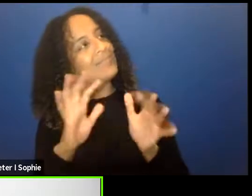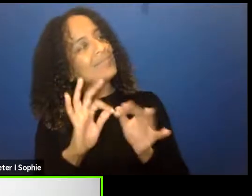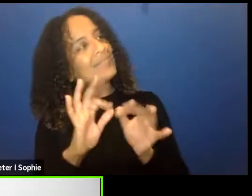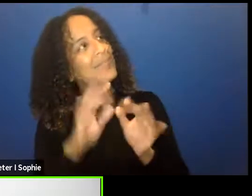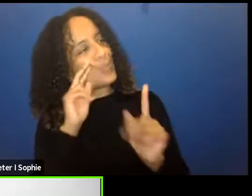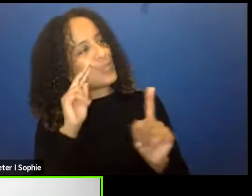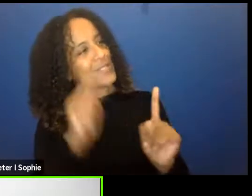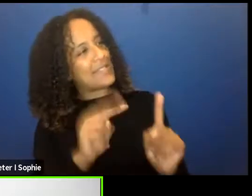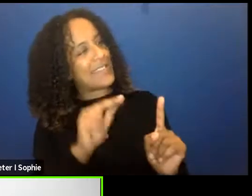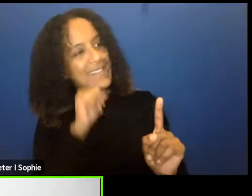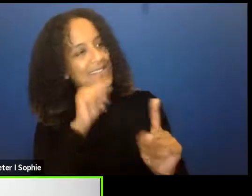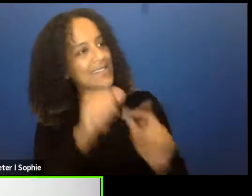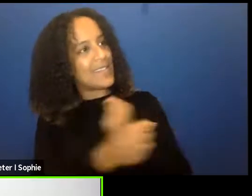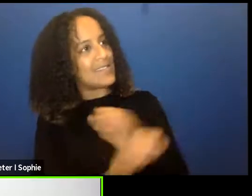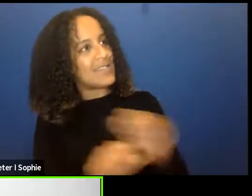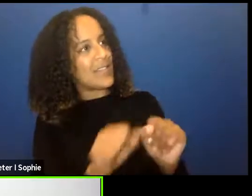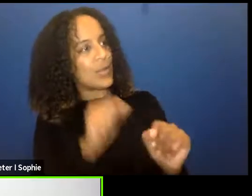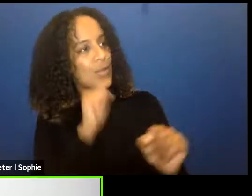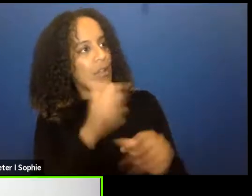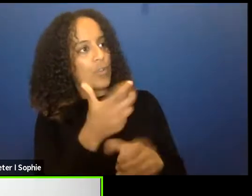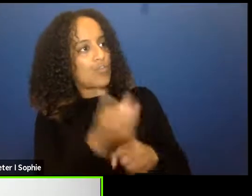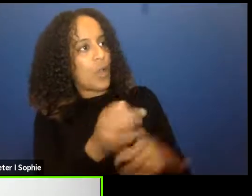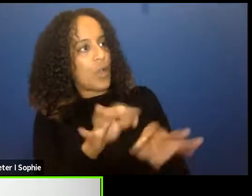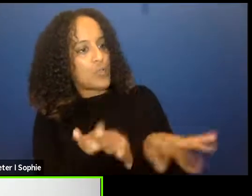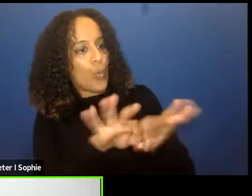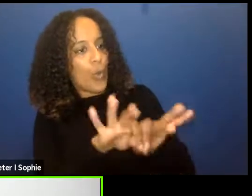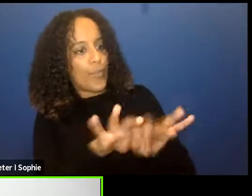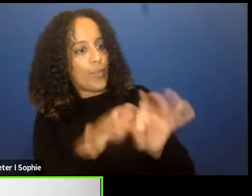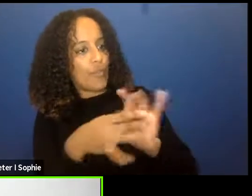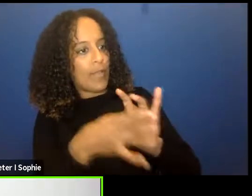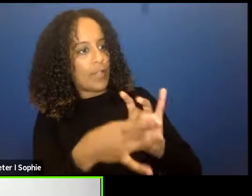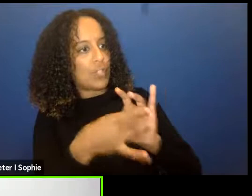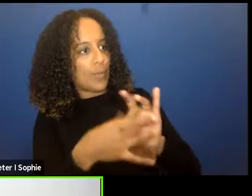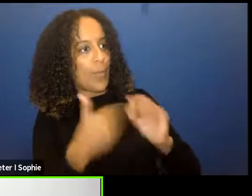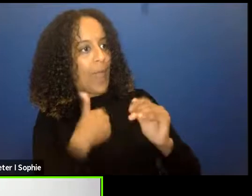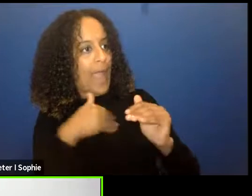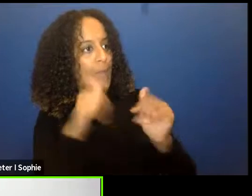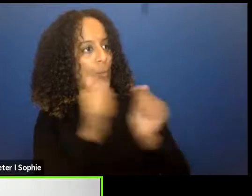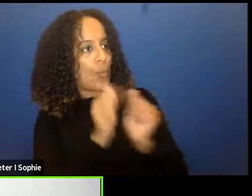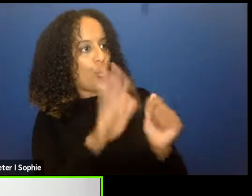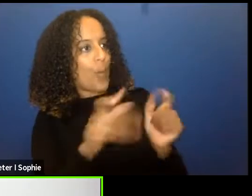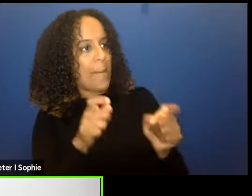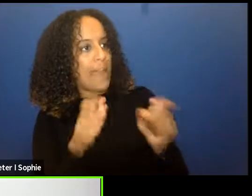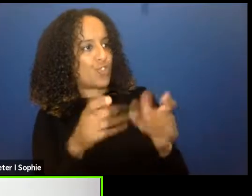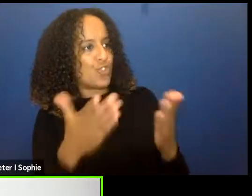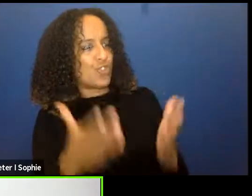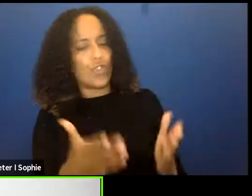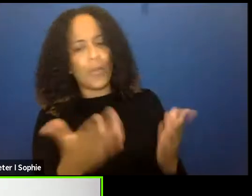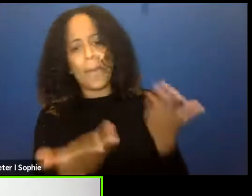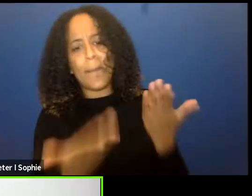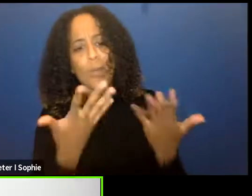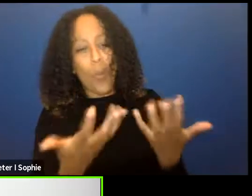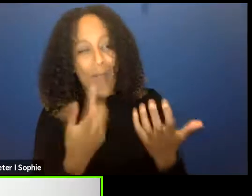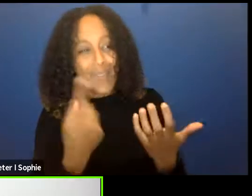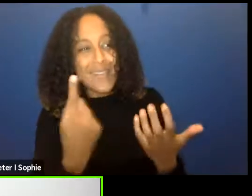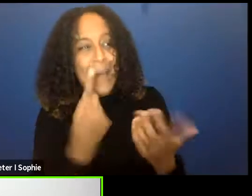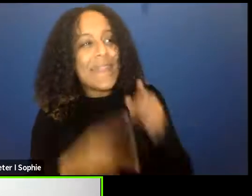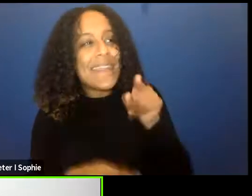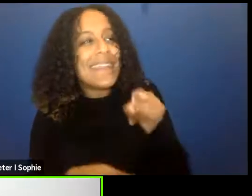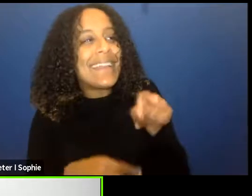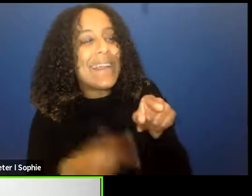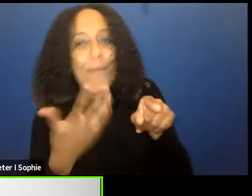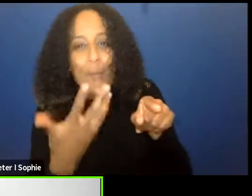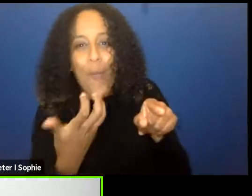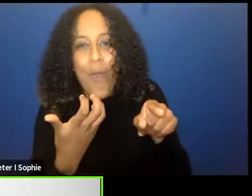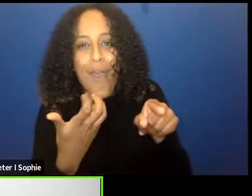perceiving that it's an unsafe or untrustworthy relationship that you have with your manager. You might want something, but say something else, right?